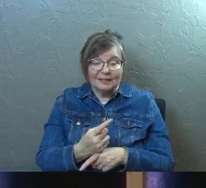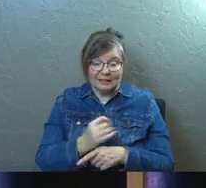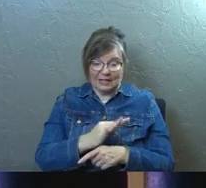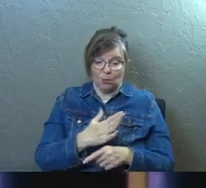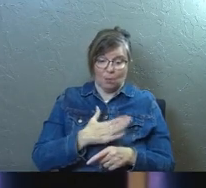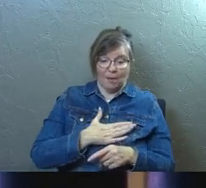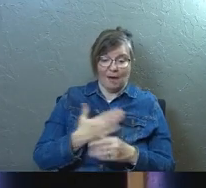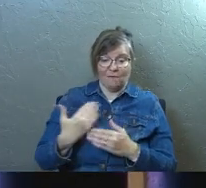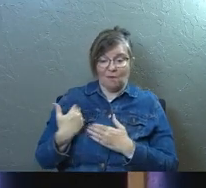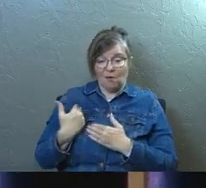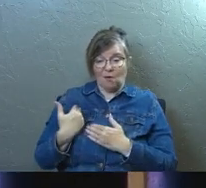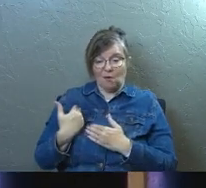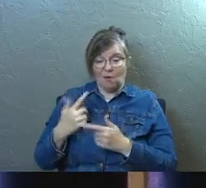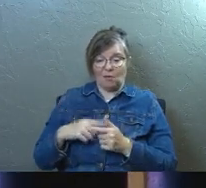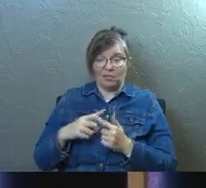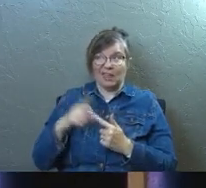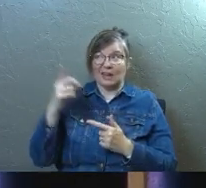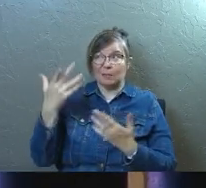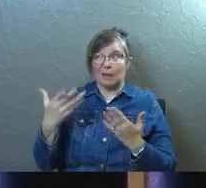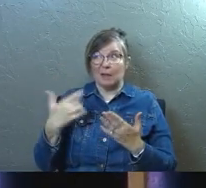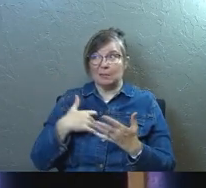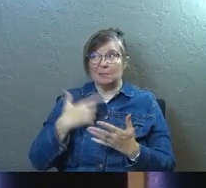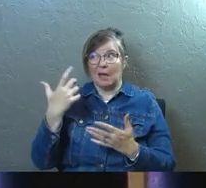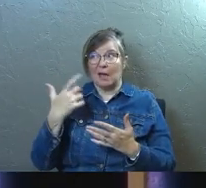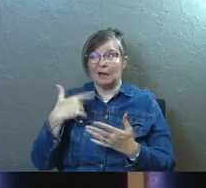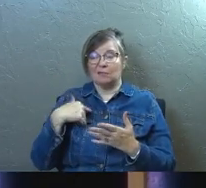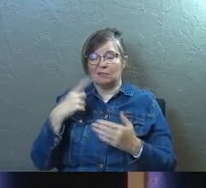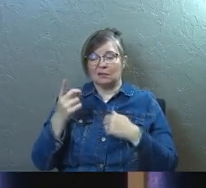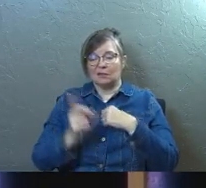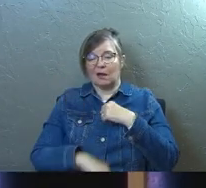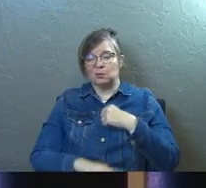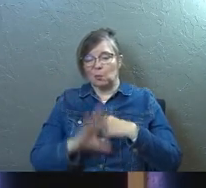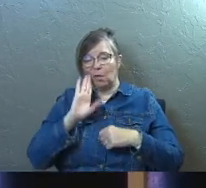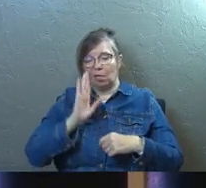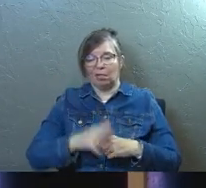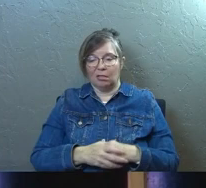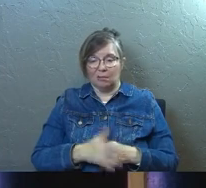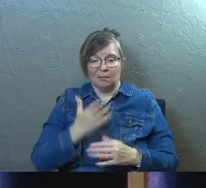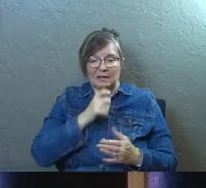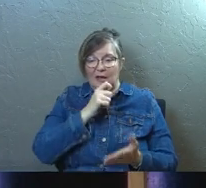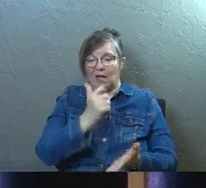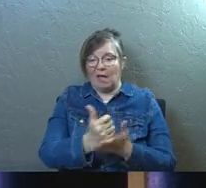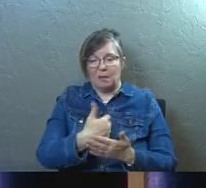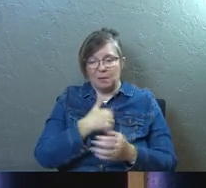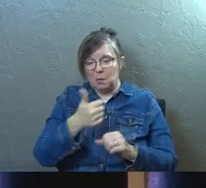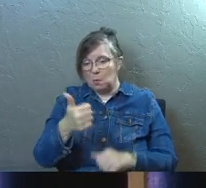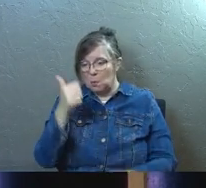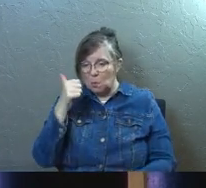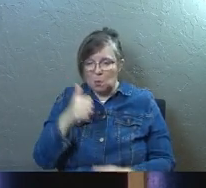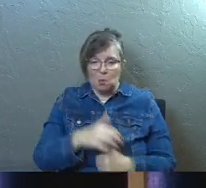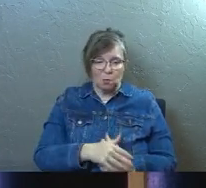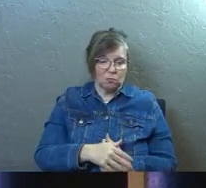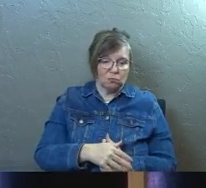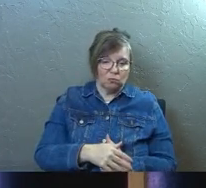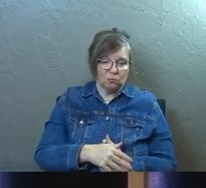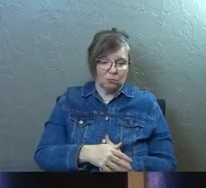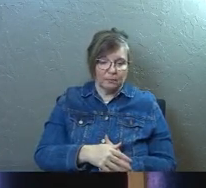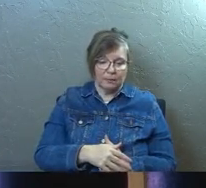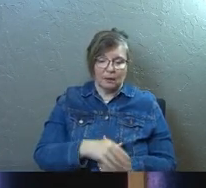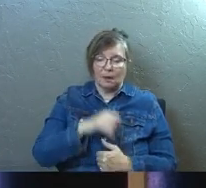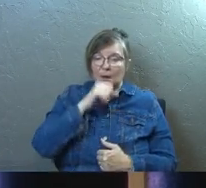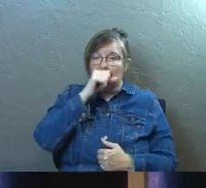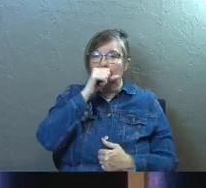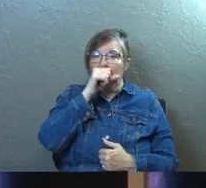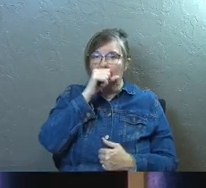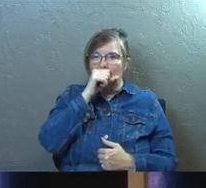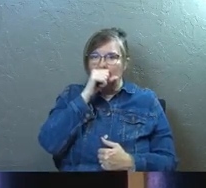Because if it was my fault, then he's probably going to make me pay. Probably not going to help me as much as the other people.